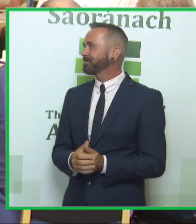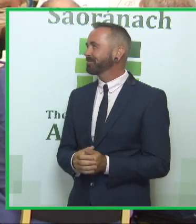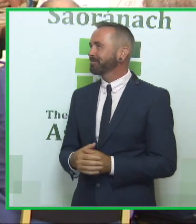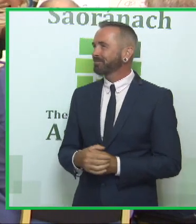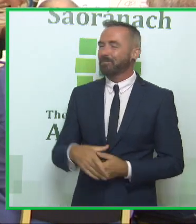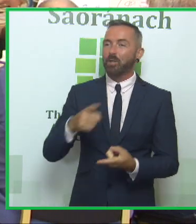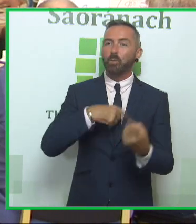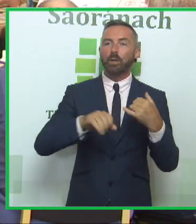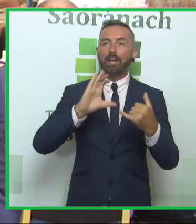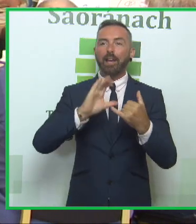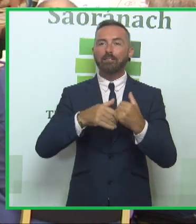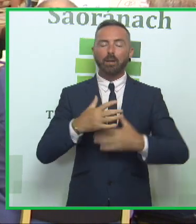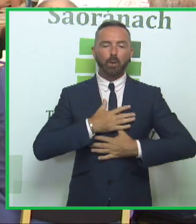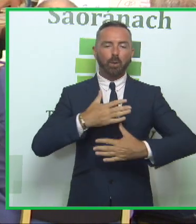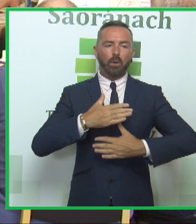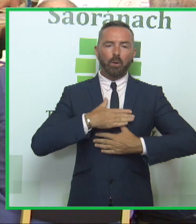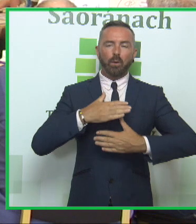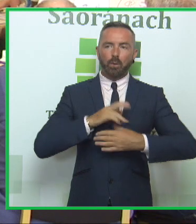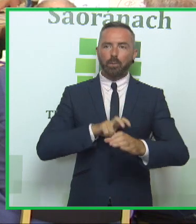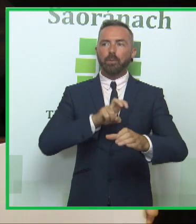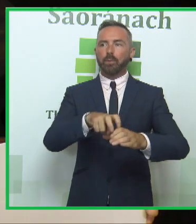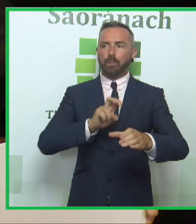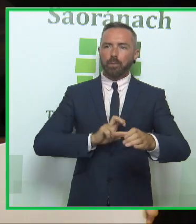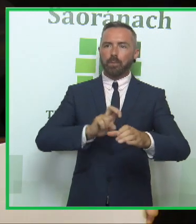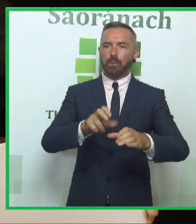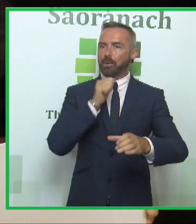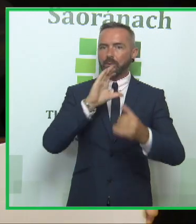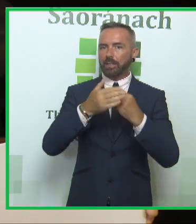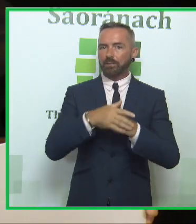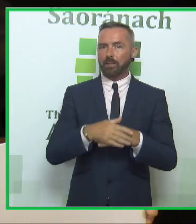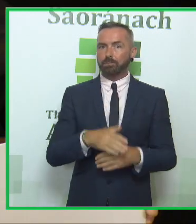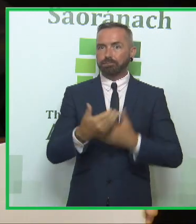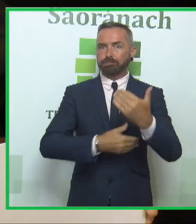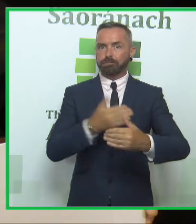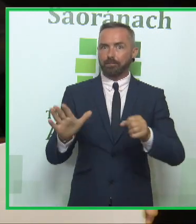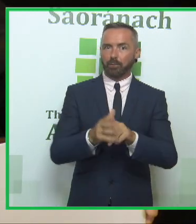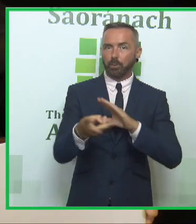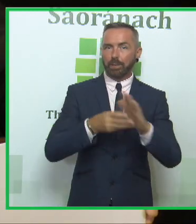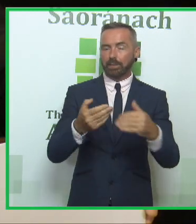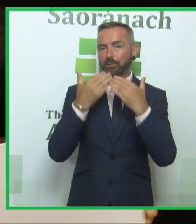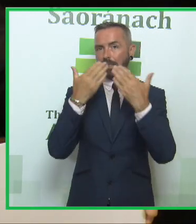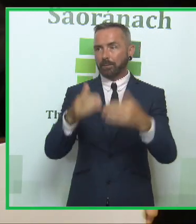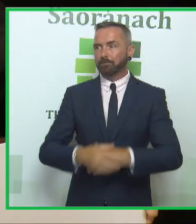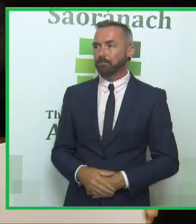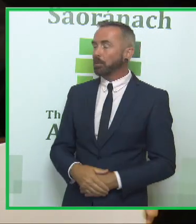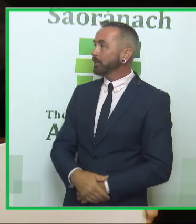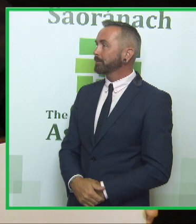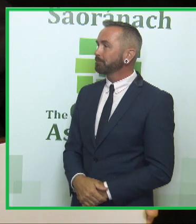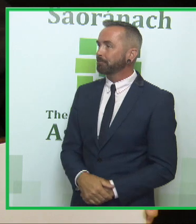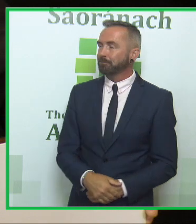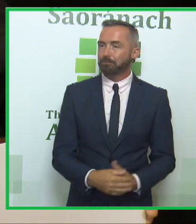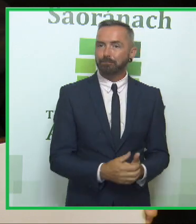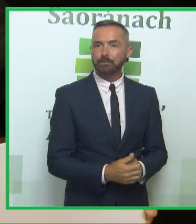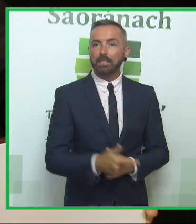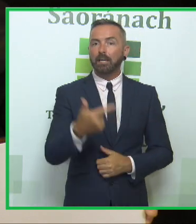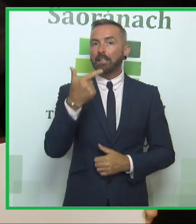We get a chance to draw breath and step in and step out. They don't for the whole weekend, so thank you very much, Darren and Lisa.